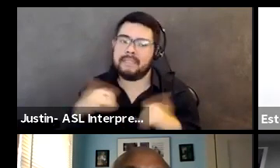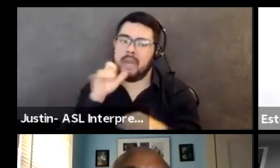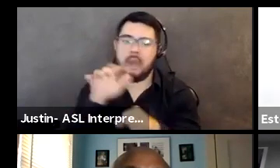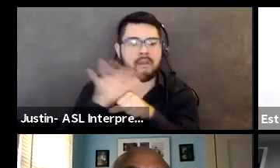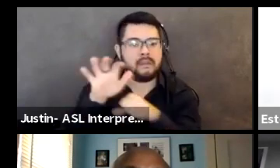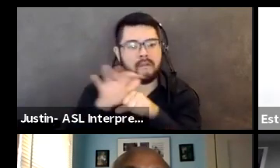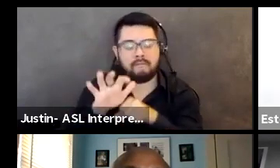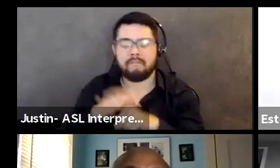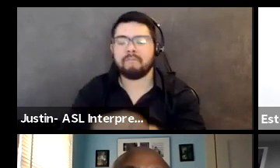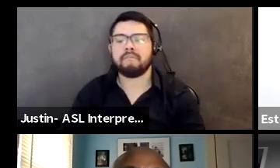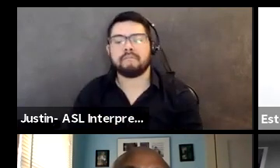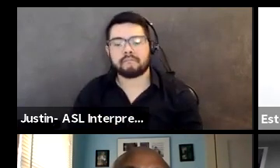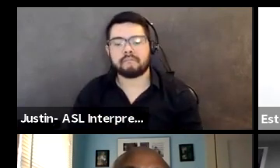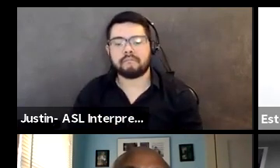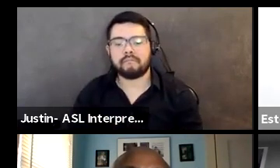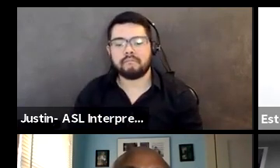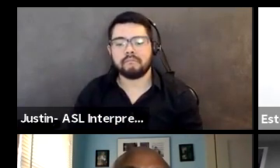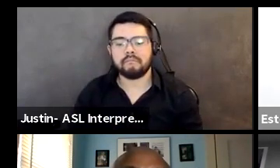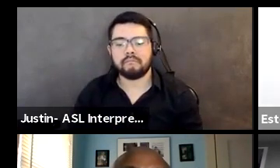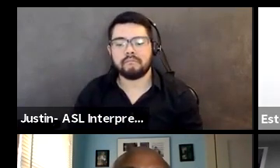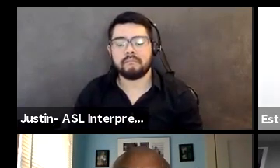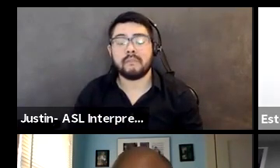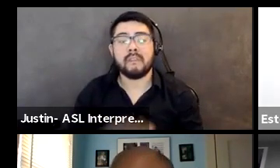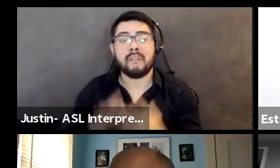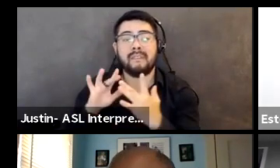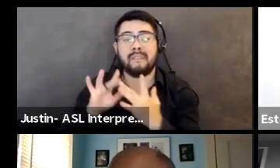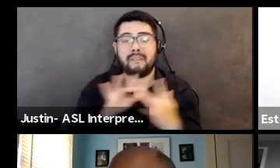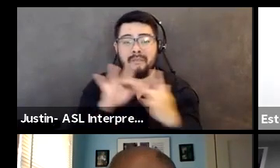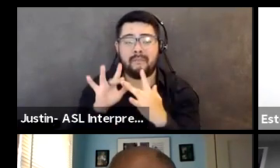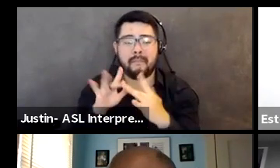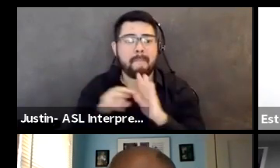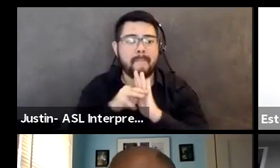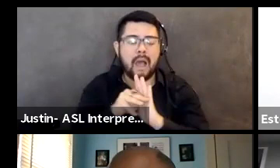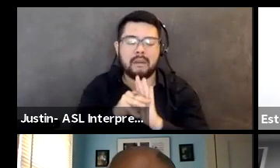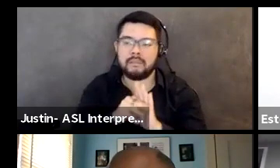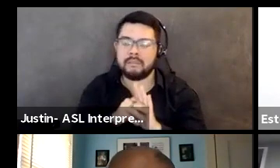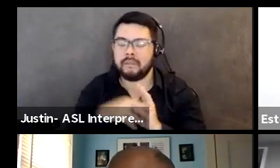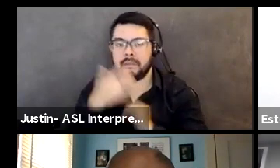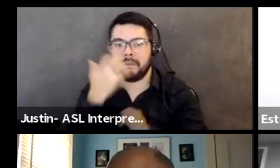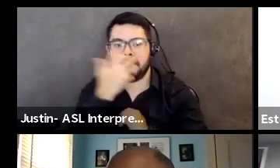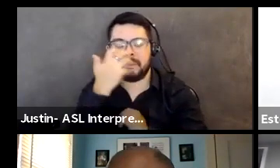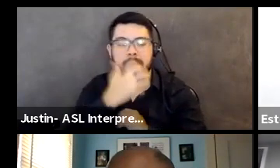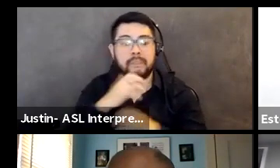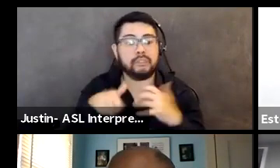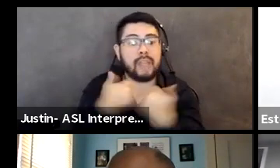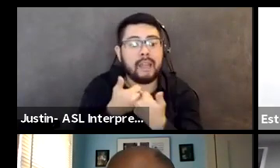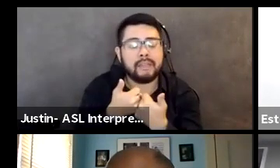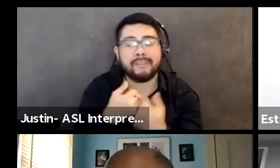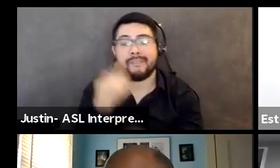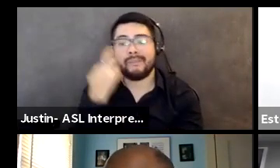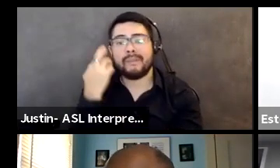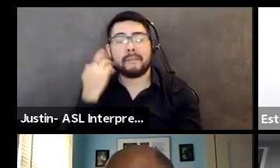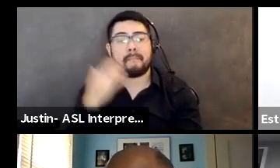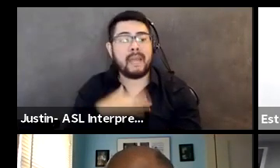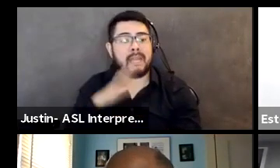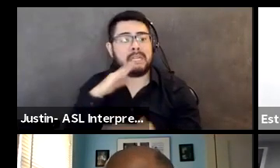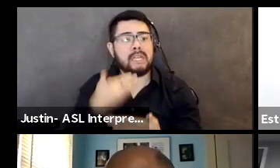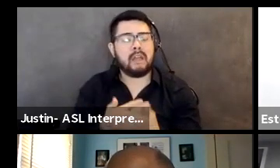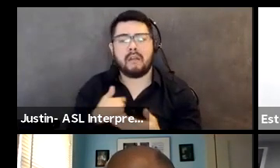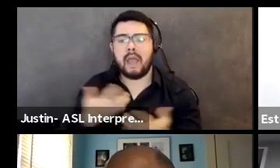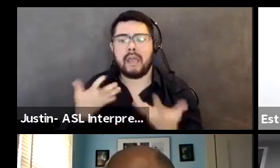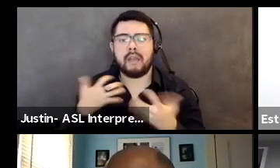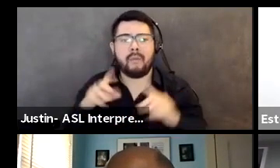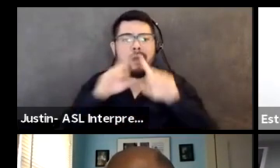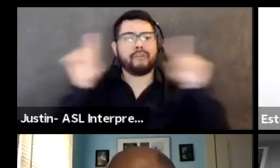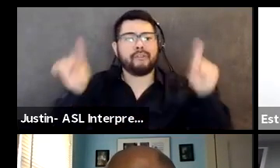of capacity the virtual model is even more challenging because i don't want my daughter on a screen with